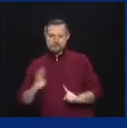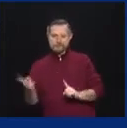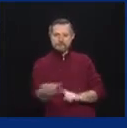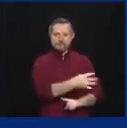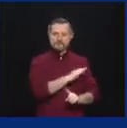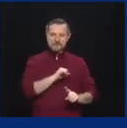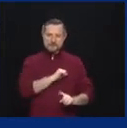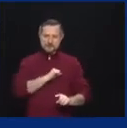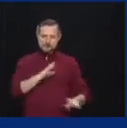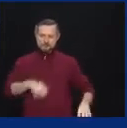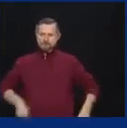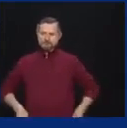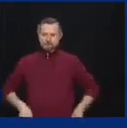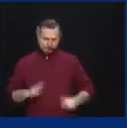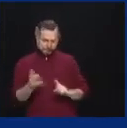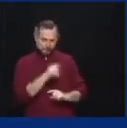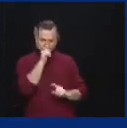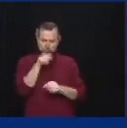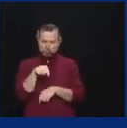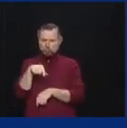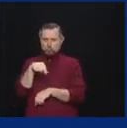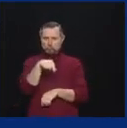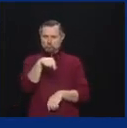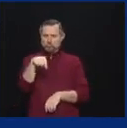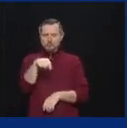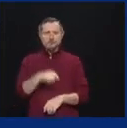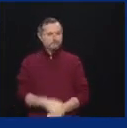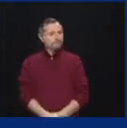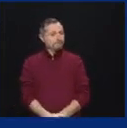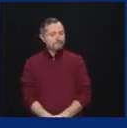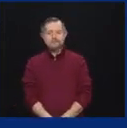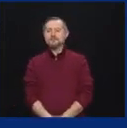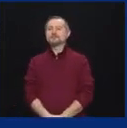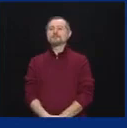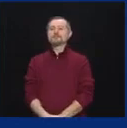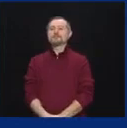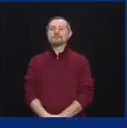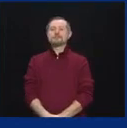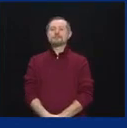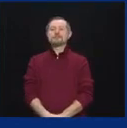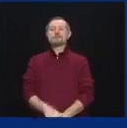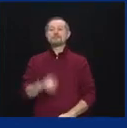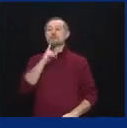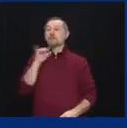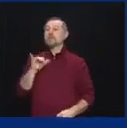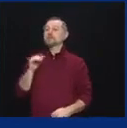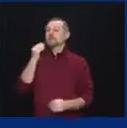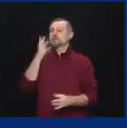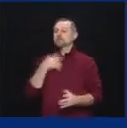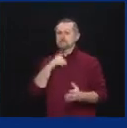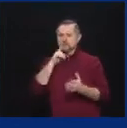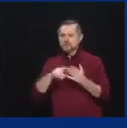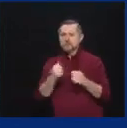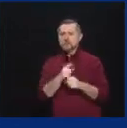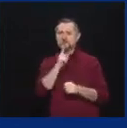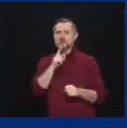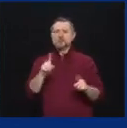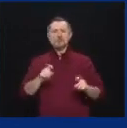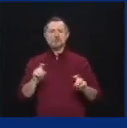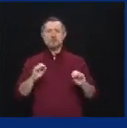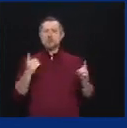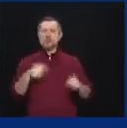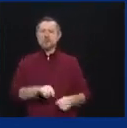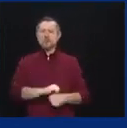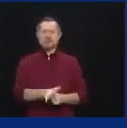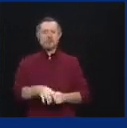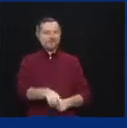police for being here. And our turkey did not come here until they had a negative test for vaccination, for the infection of COVID. So we